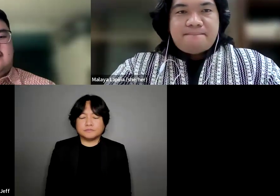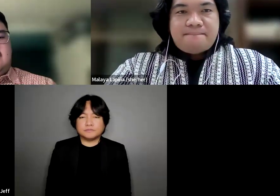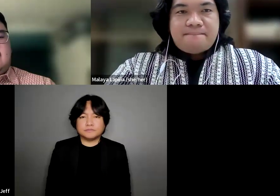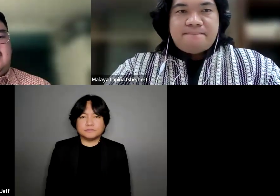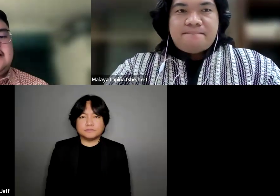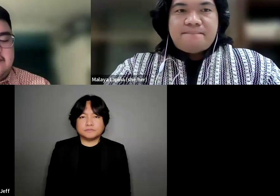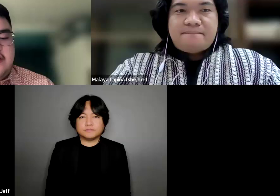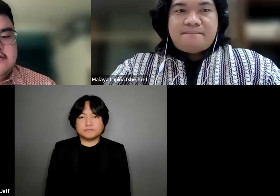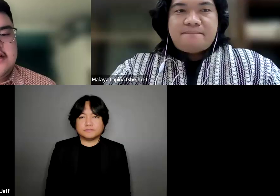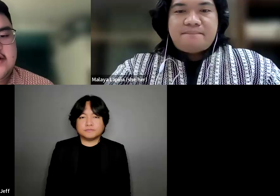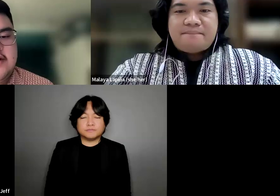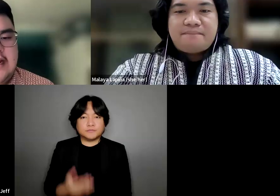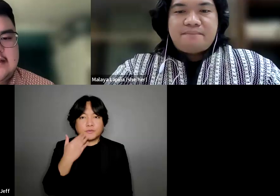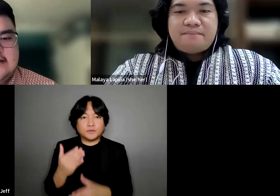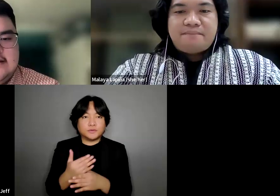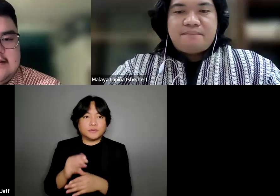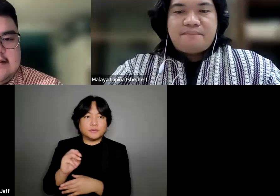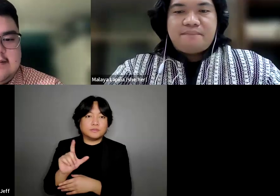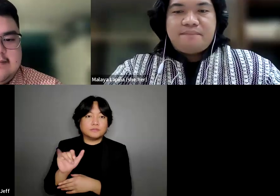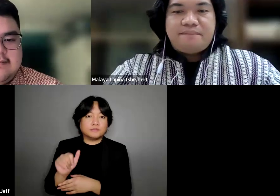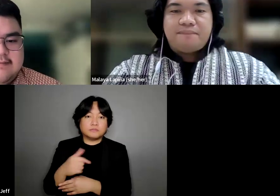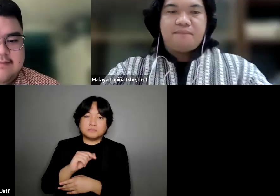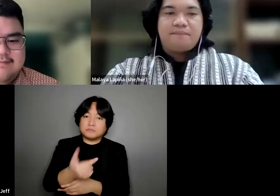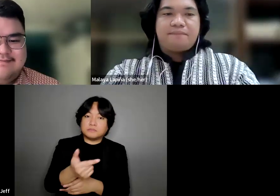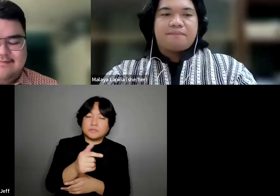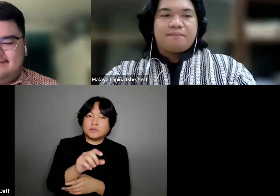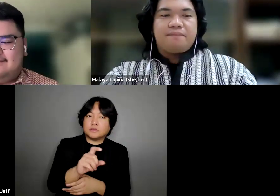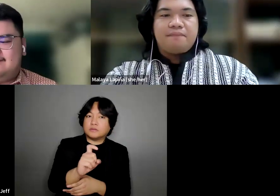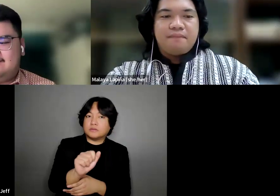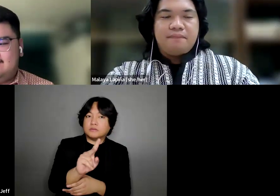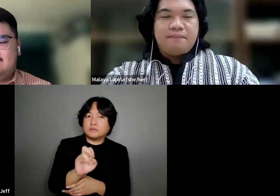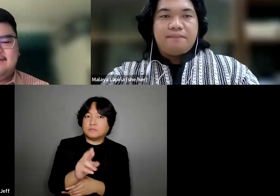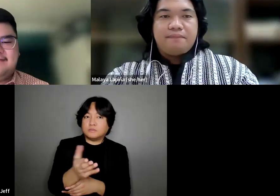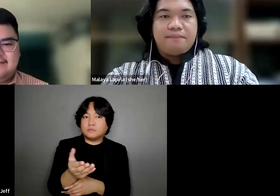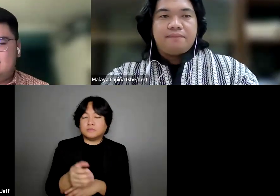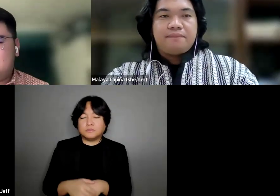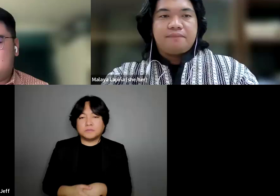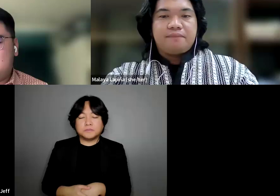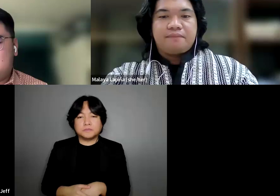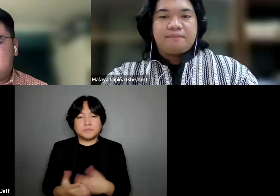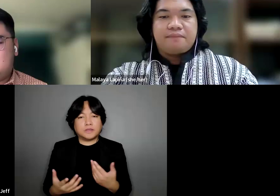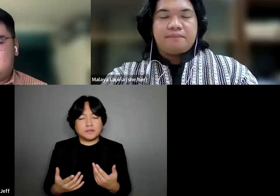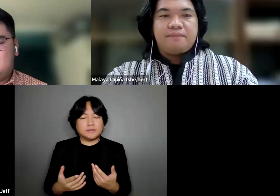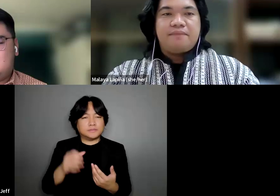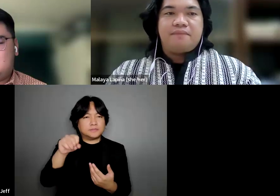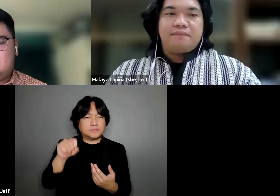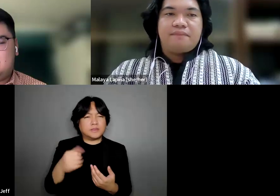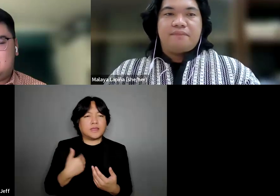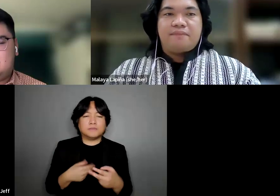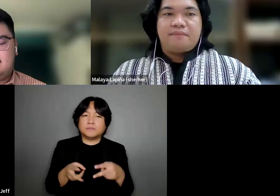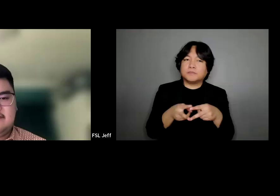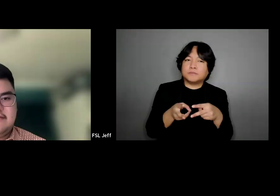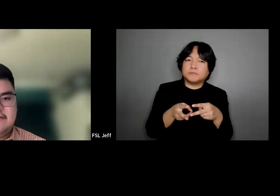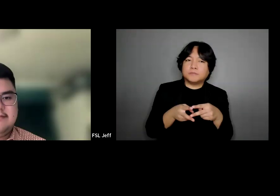Thank you for sharing, Malaya. Xavier, would you like to go next? Yes. Siguro 2 points